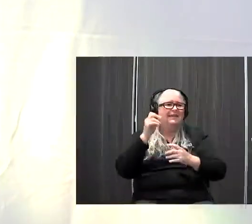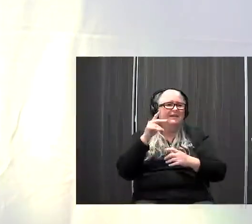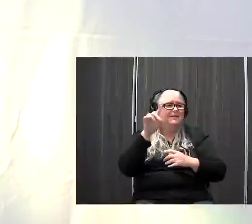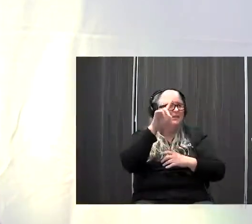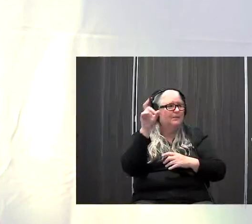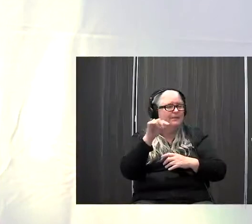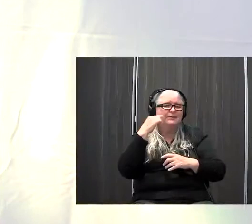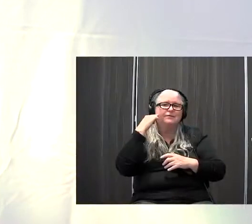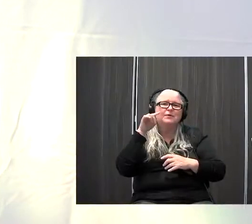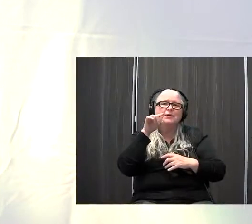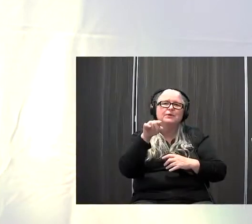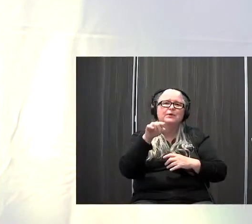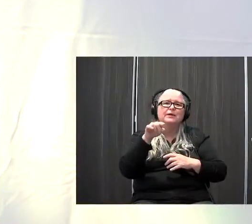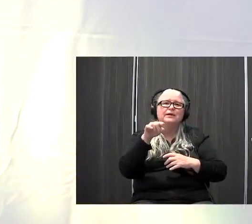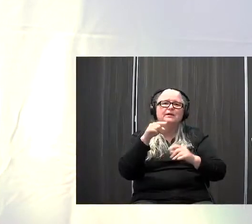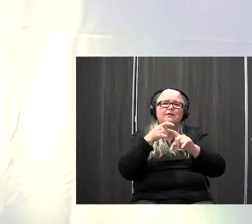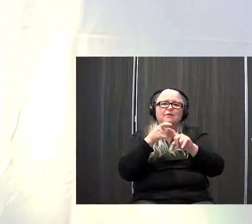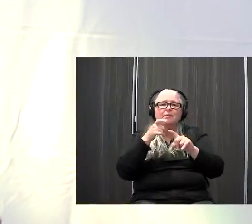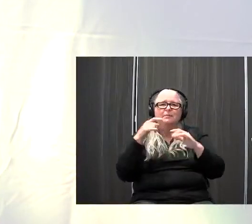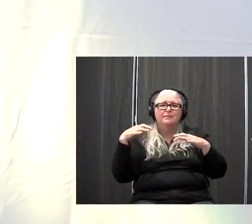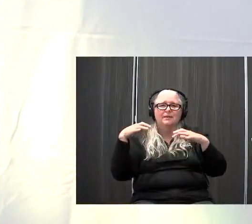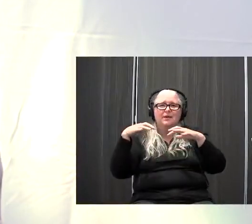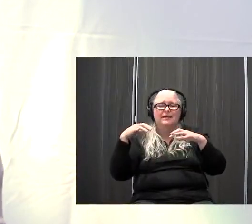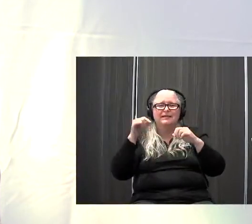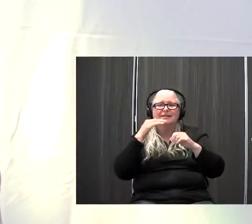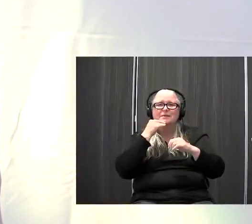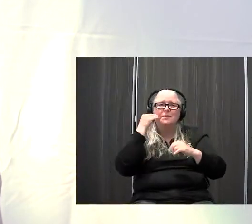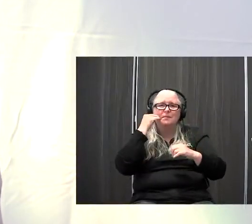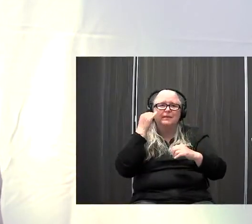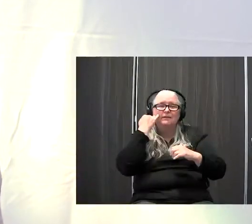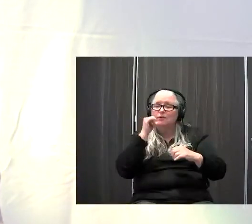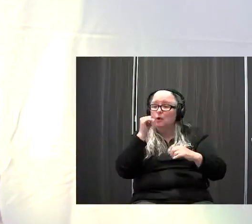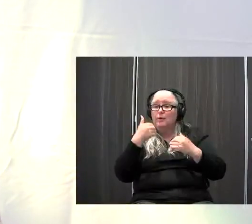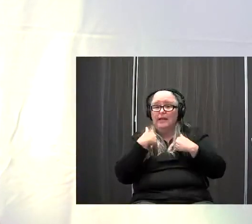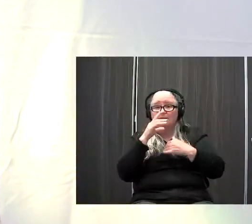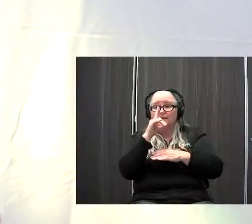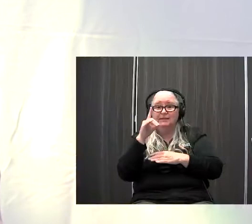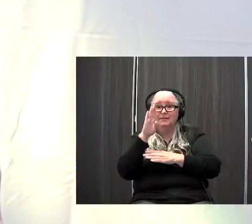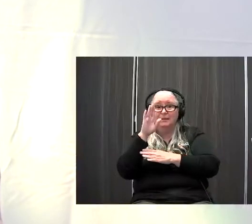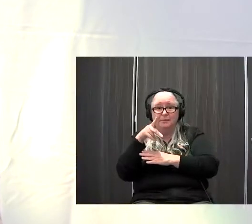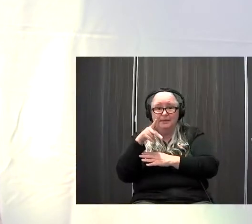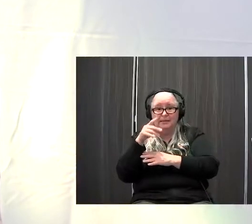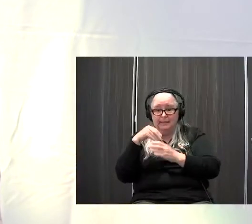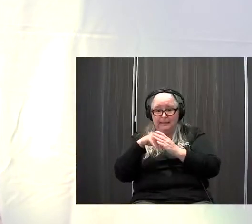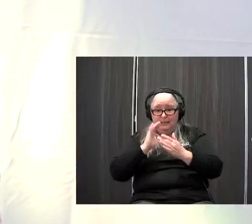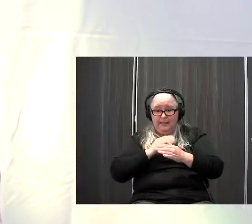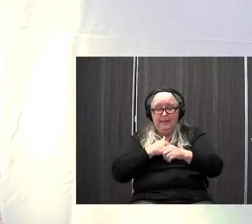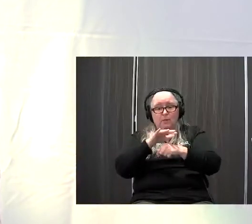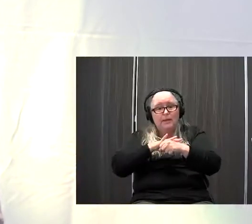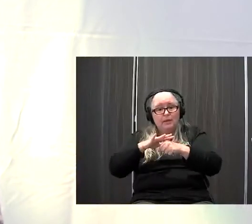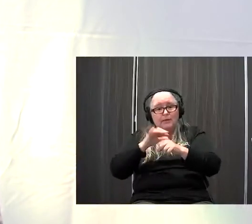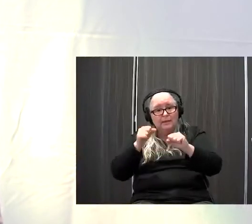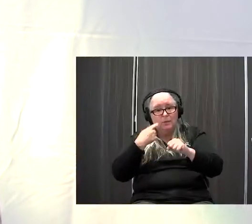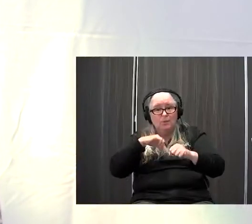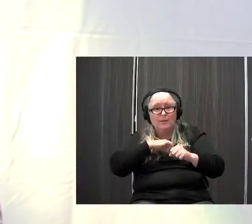you from the audience at home. If we don't have a developmental pediatrician in our area, should we be asking for a referral to see one